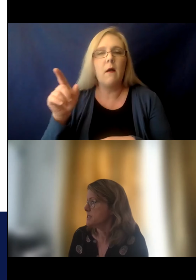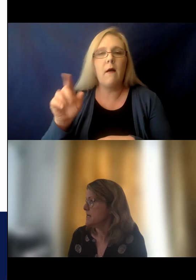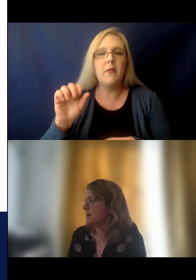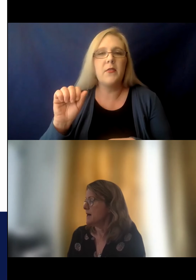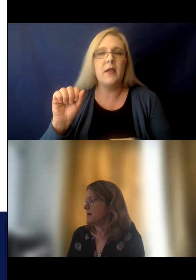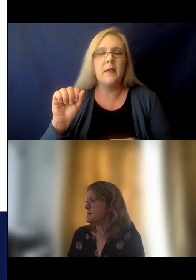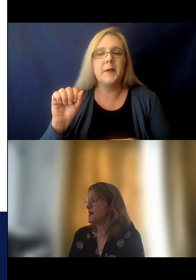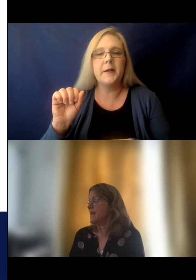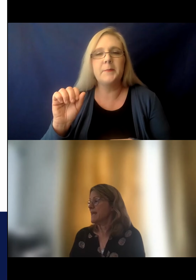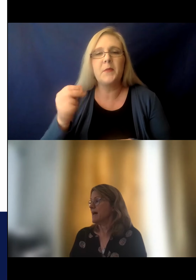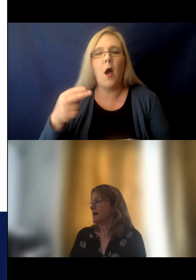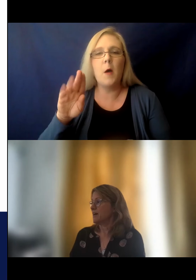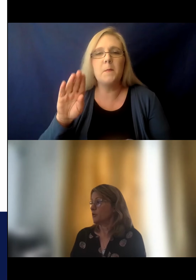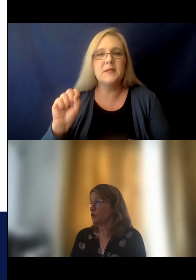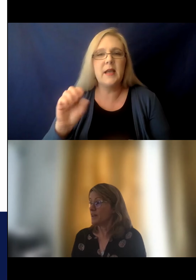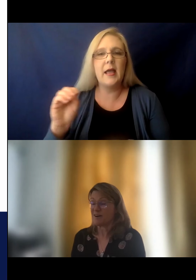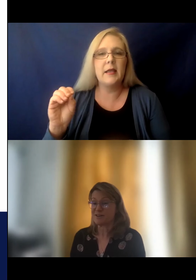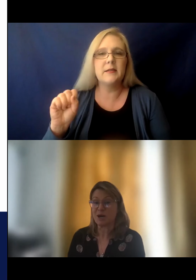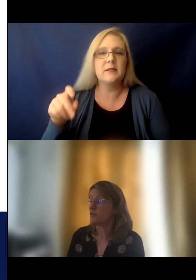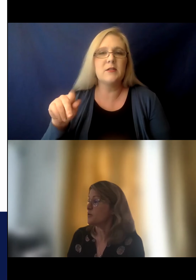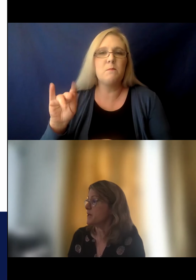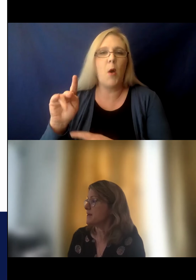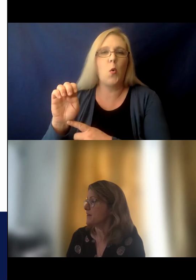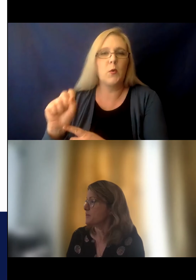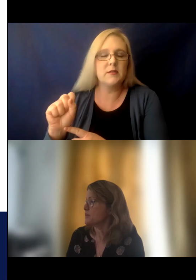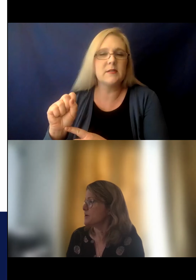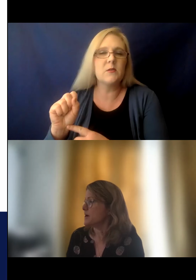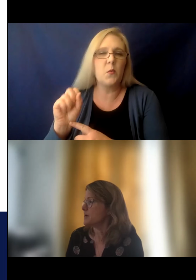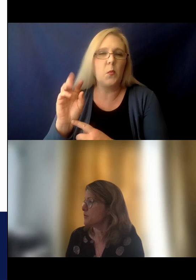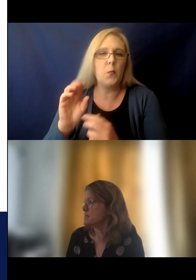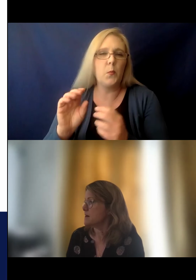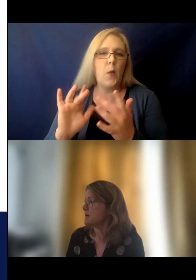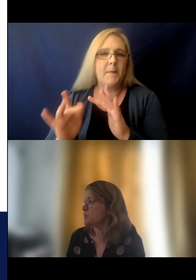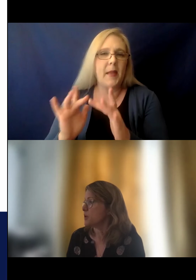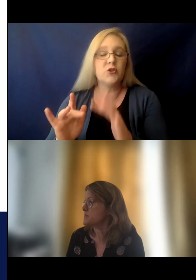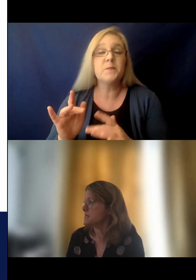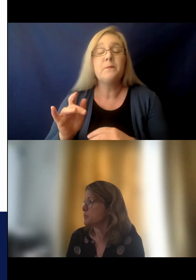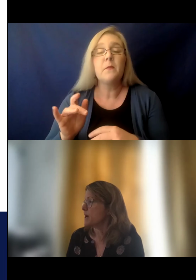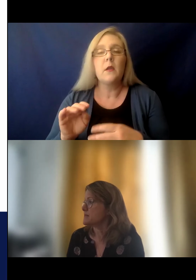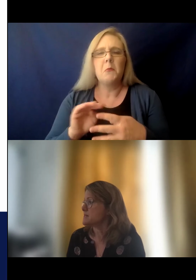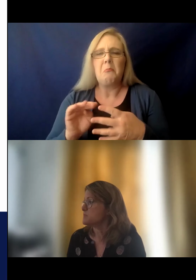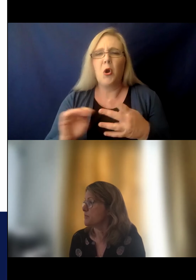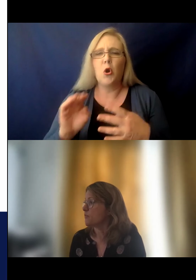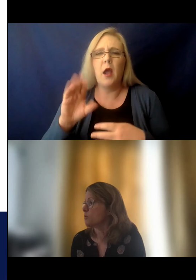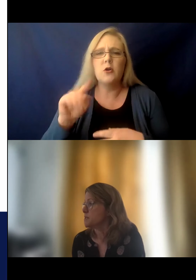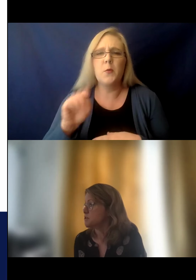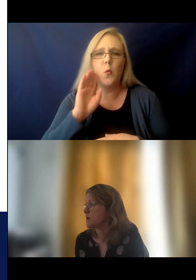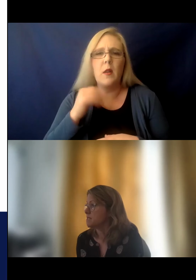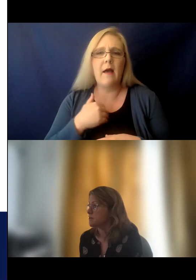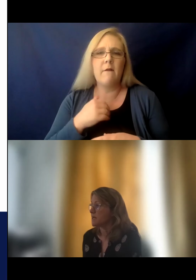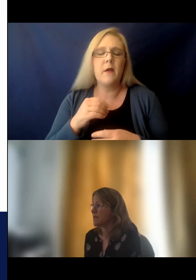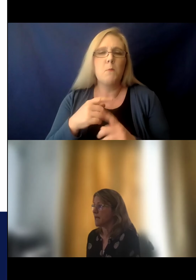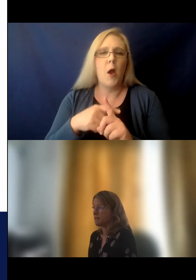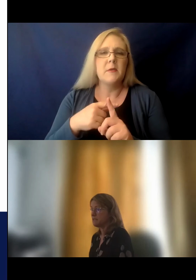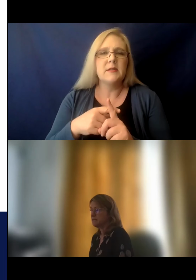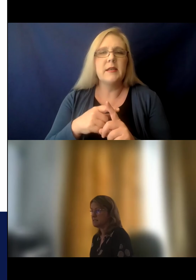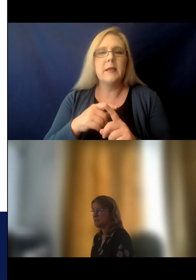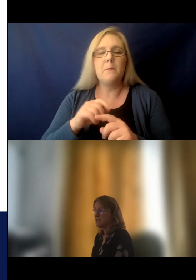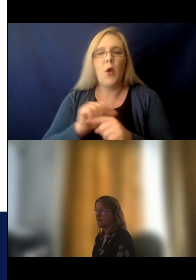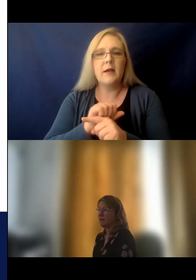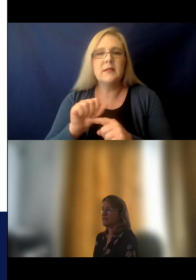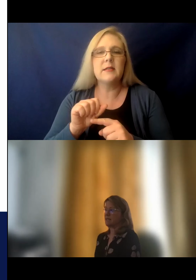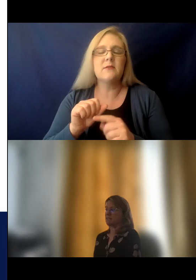page. In early October, there'll be another great talk on promising practices, performance criteria, and